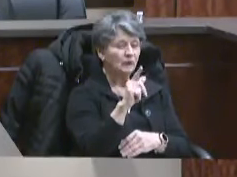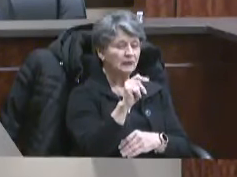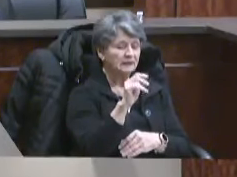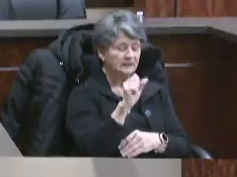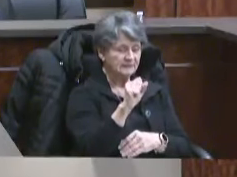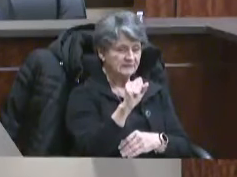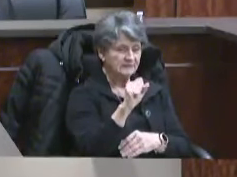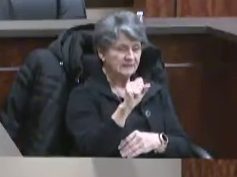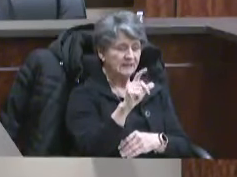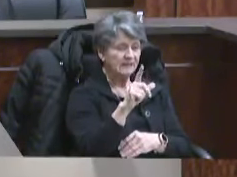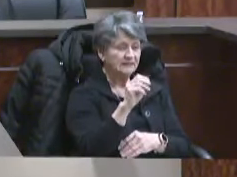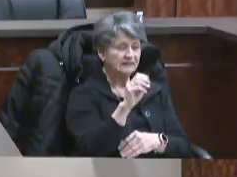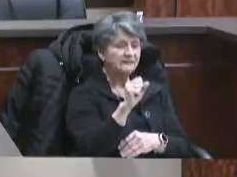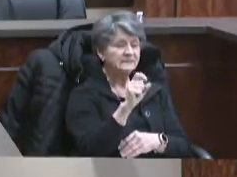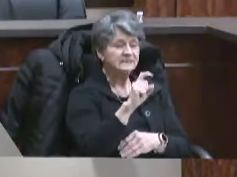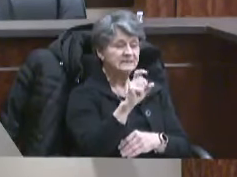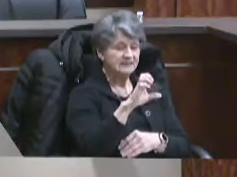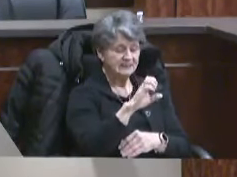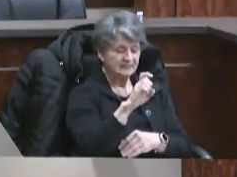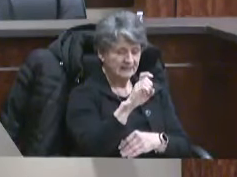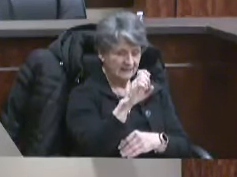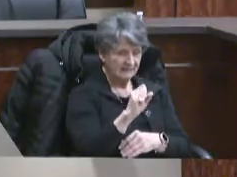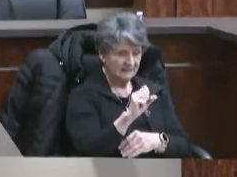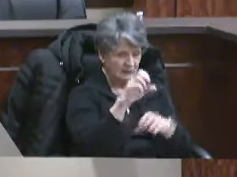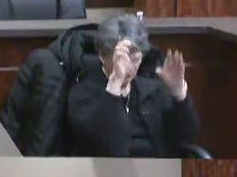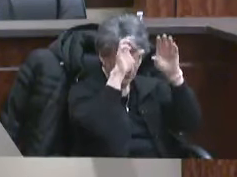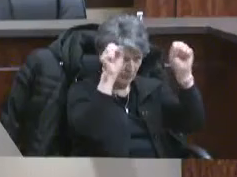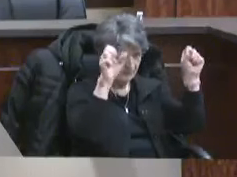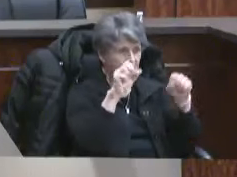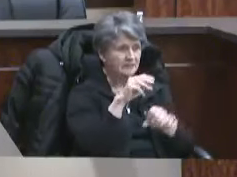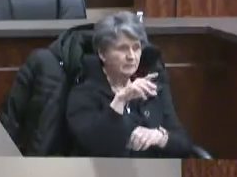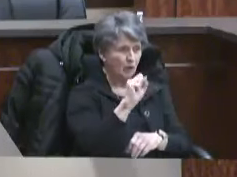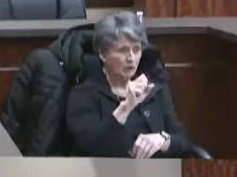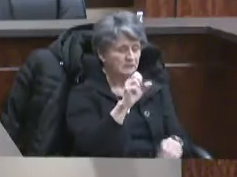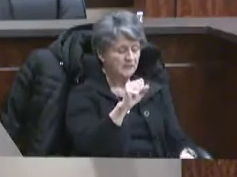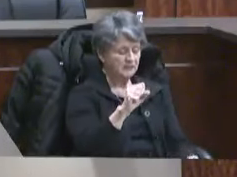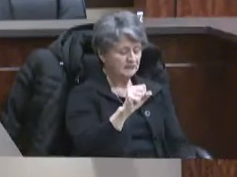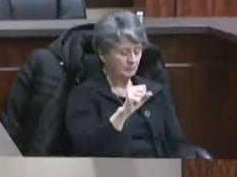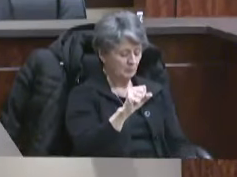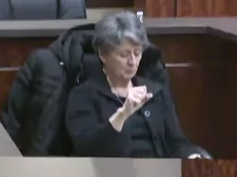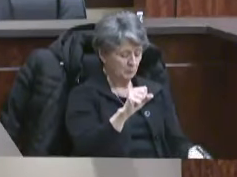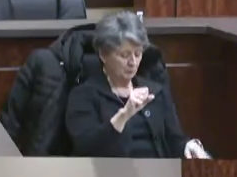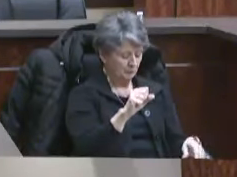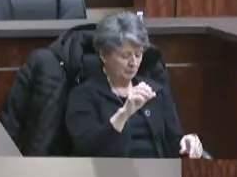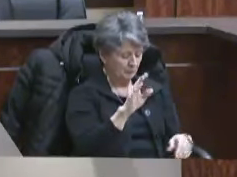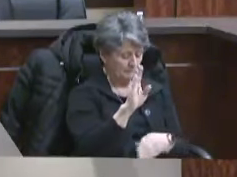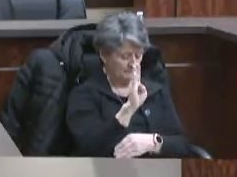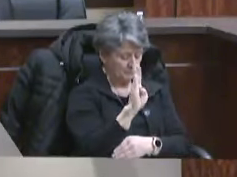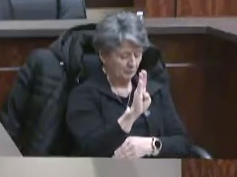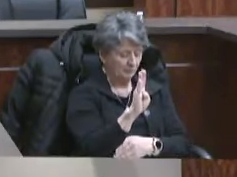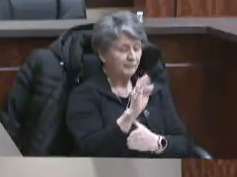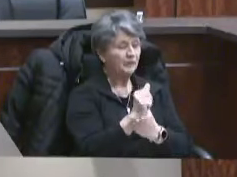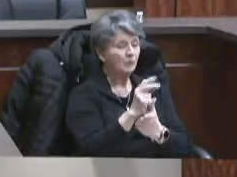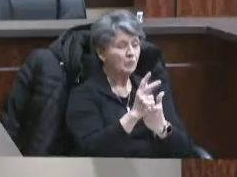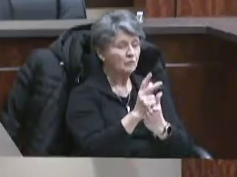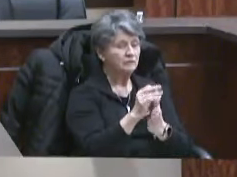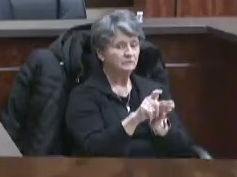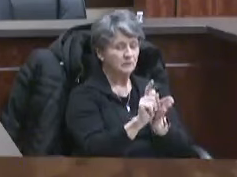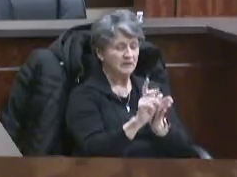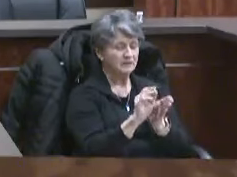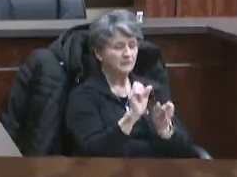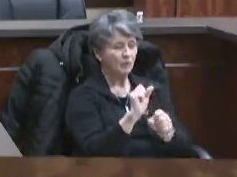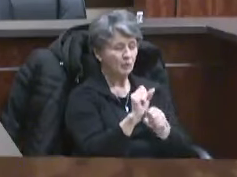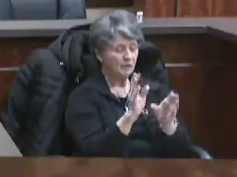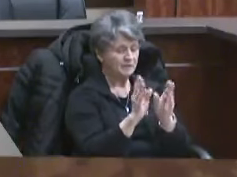Yes. Mr. Les? Yes. President Smalls? I vote yes. Item B, approval of minutes of the work